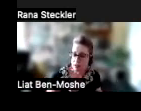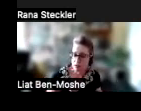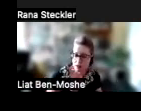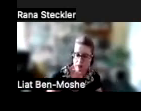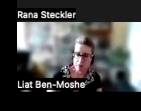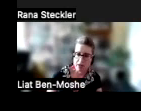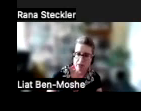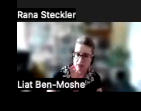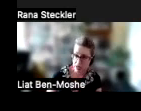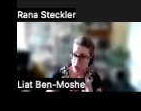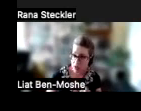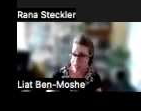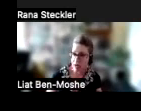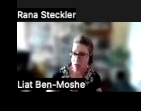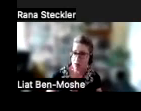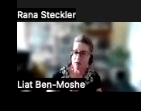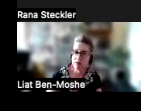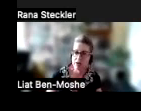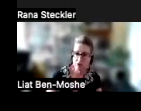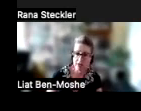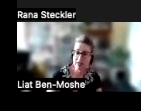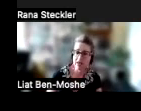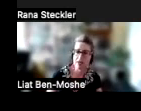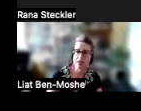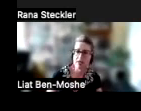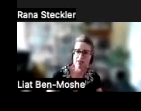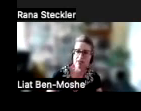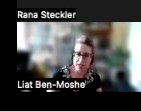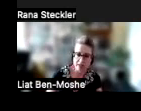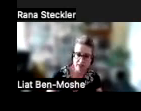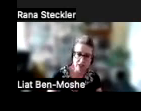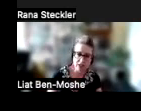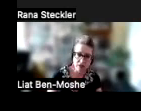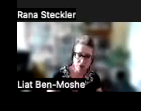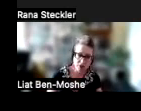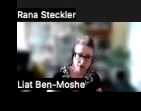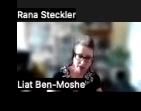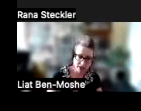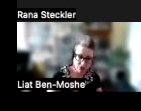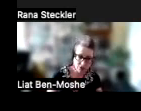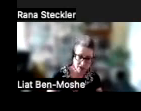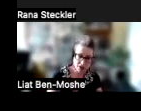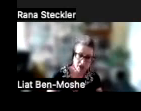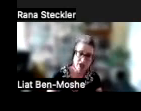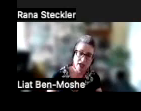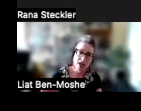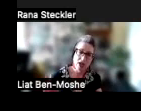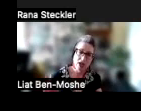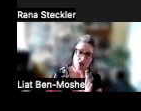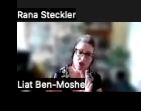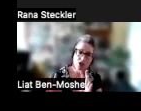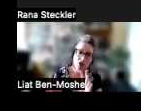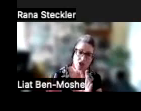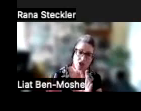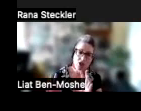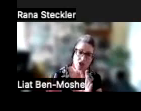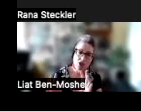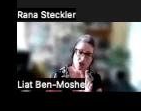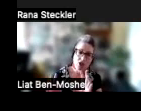funded campaigns, including now. There are funded campaigns against deinstitutionalization, which